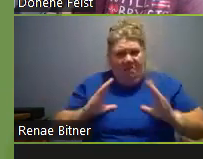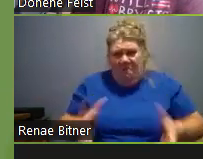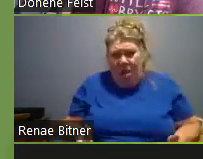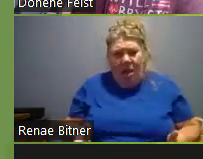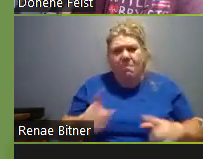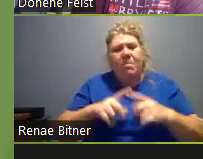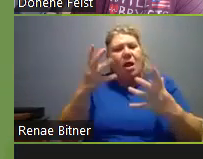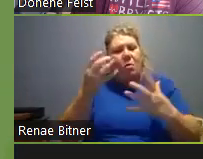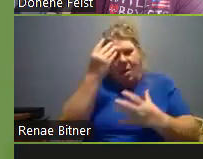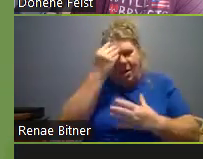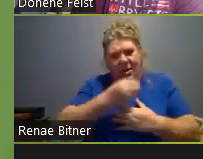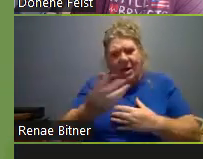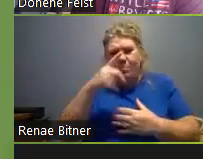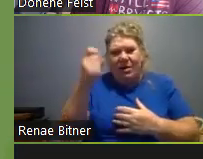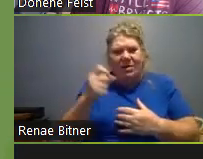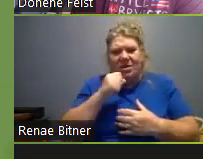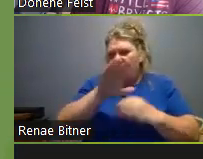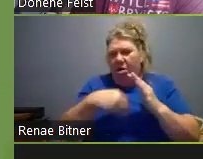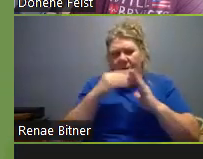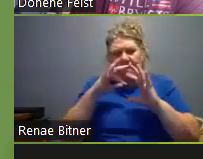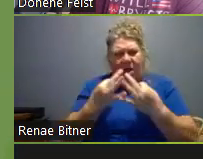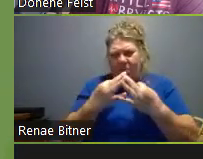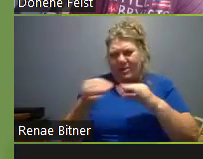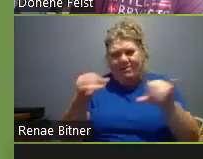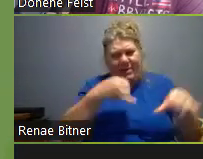just wanted to point that out, because not all families are the same.